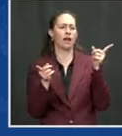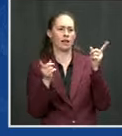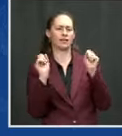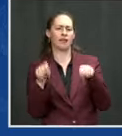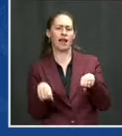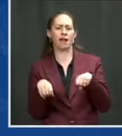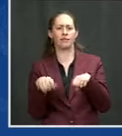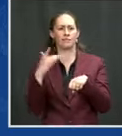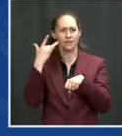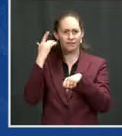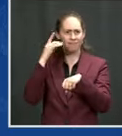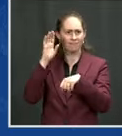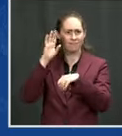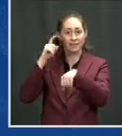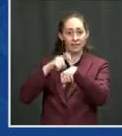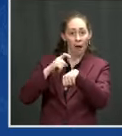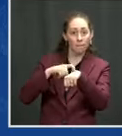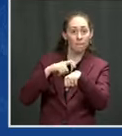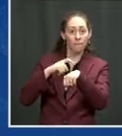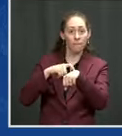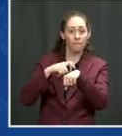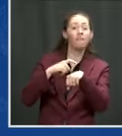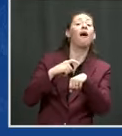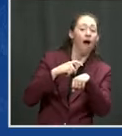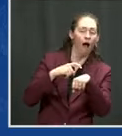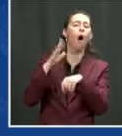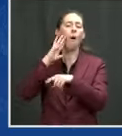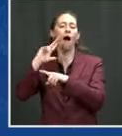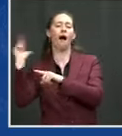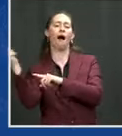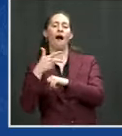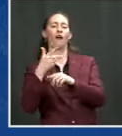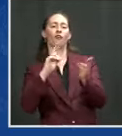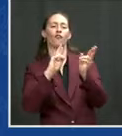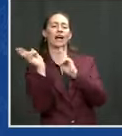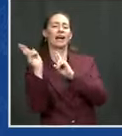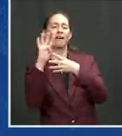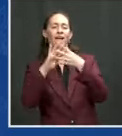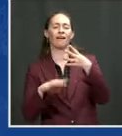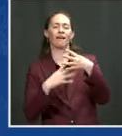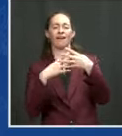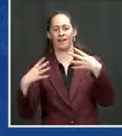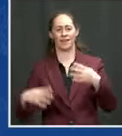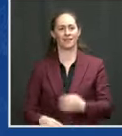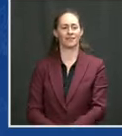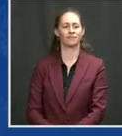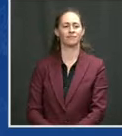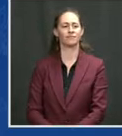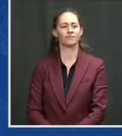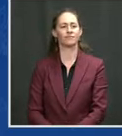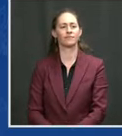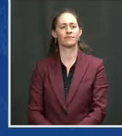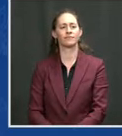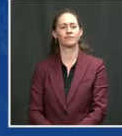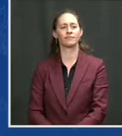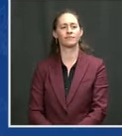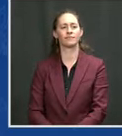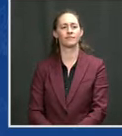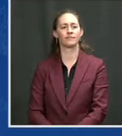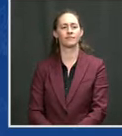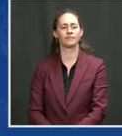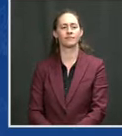in cities. I in Cincinnati this past few days ago. And what they're doing is they're